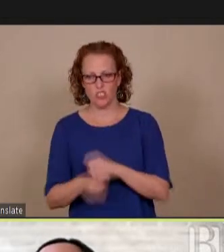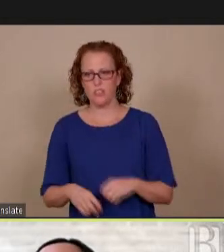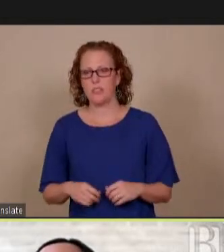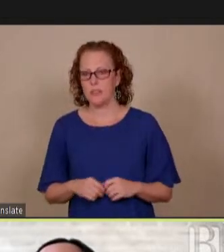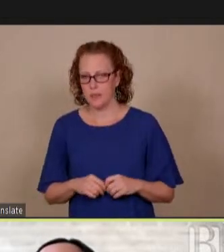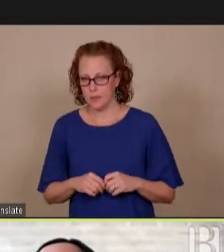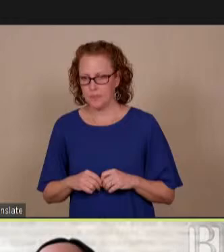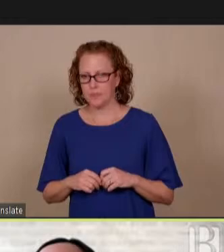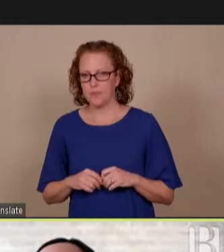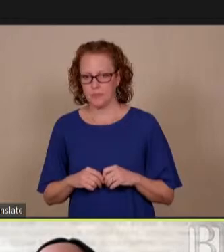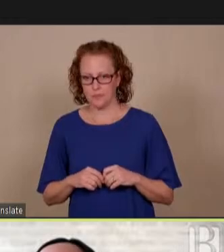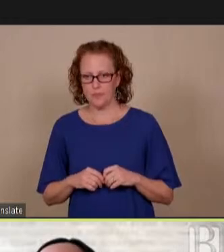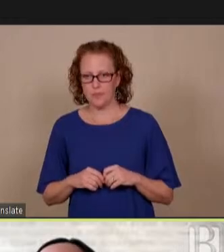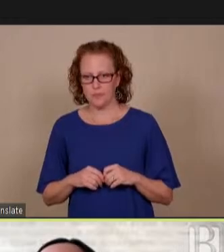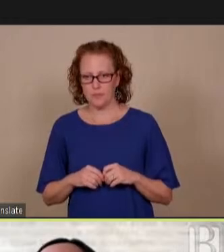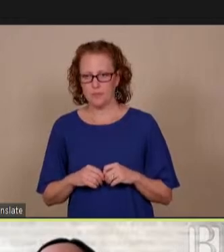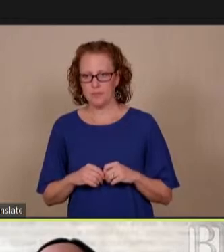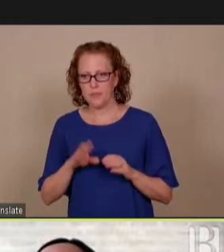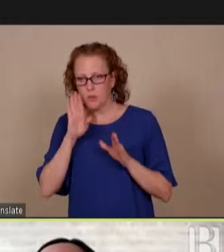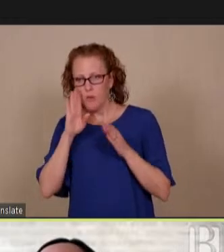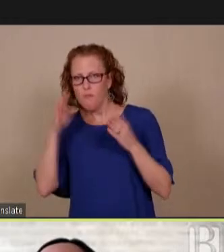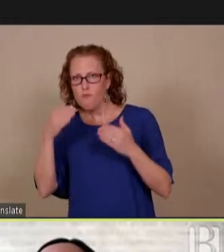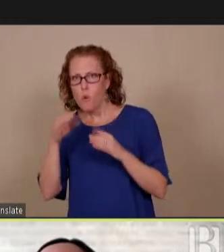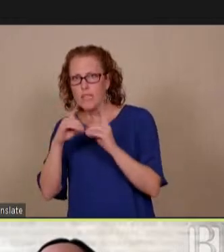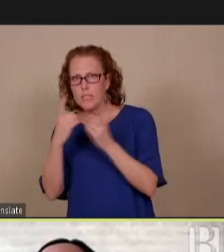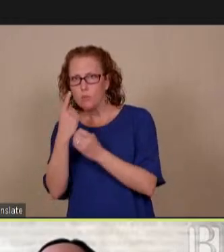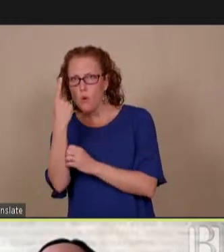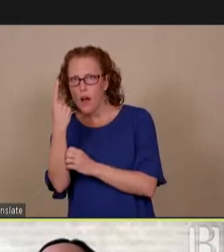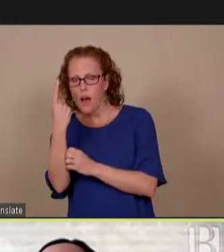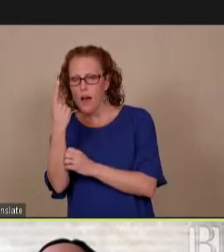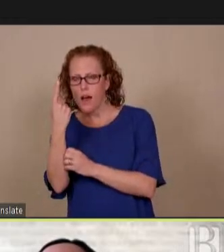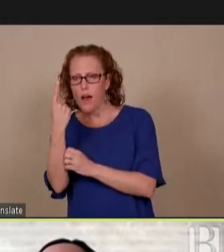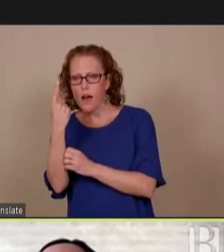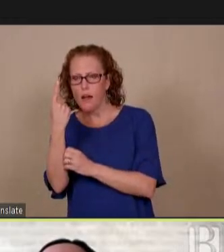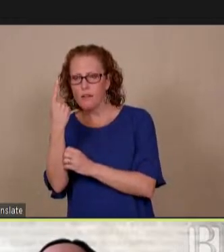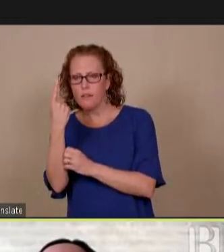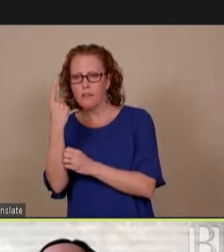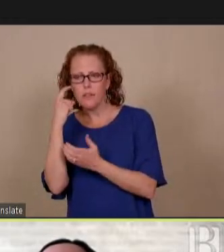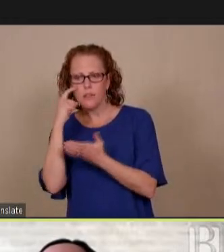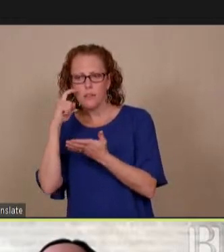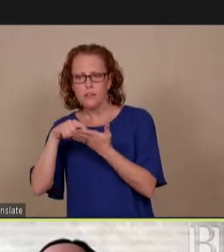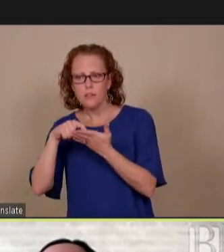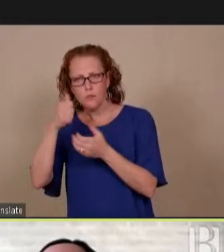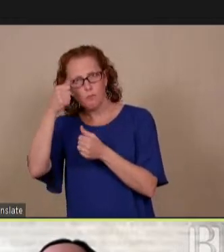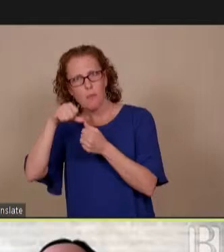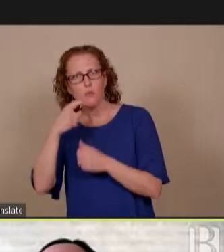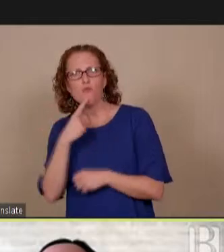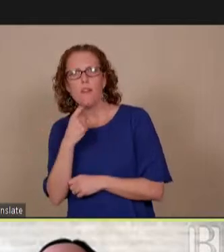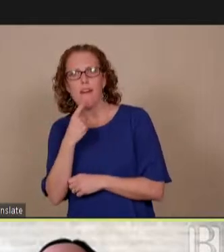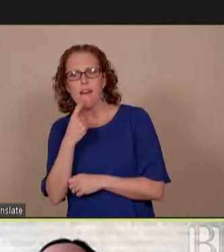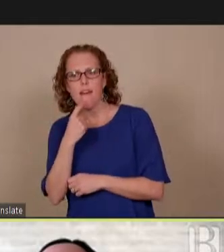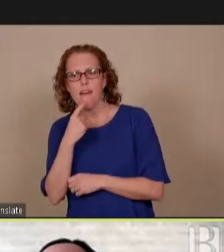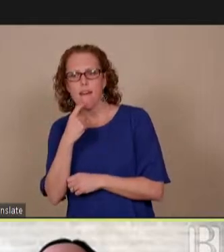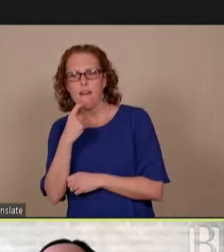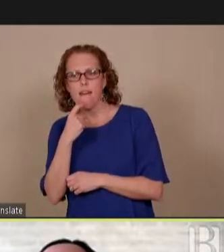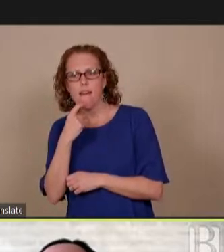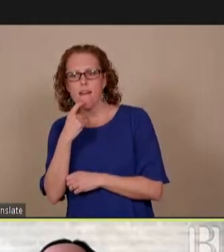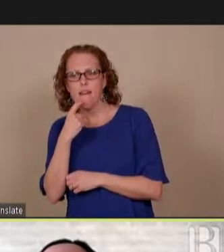at District 1, it seems as if it's actually had some adjustments over